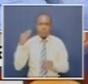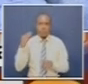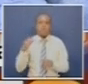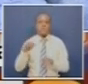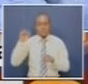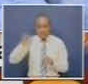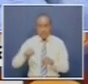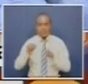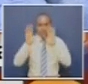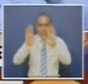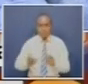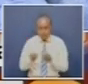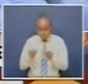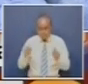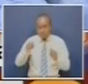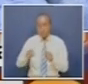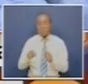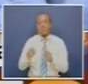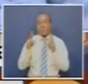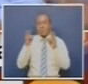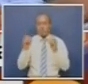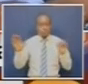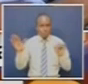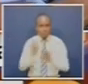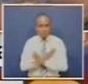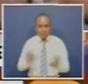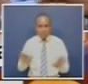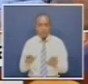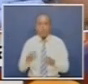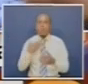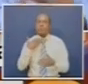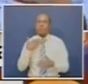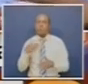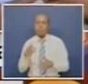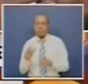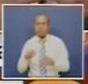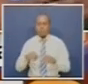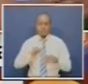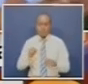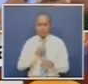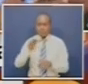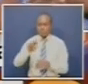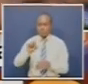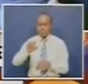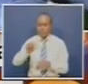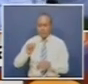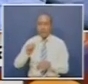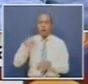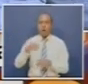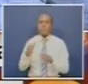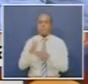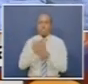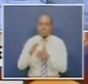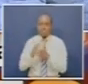it is important to settle this matter conclusively once and for all. We don't want to, Senator Musila always shares these experiences of how they went all over the